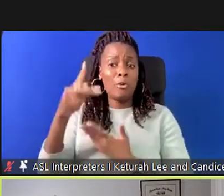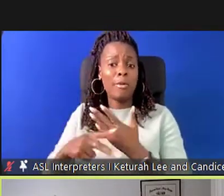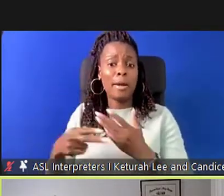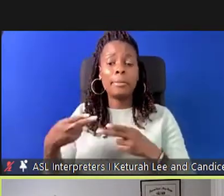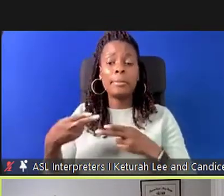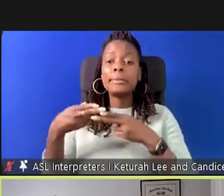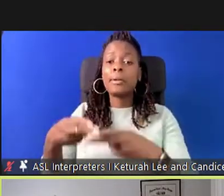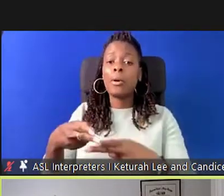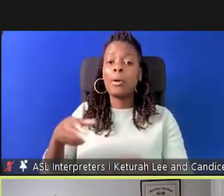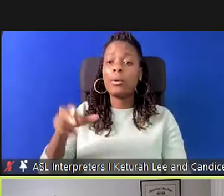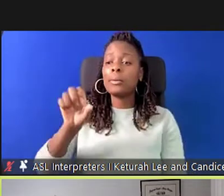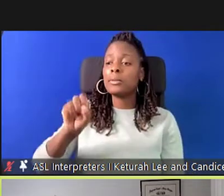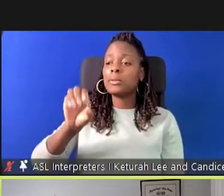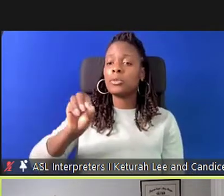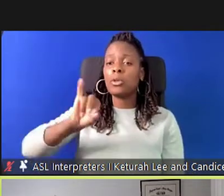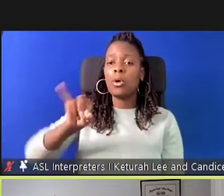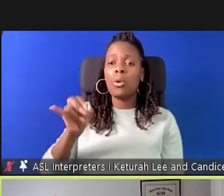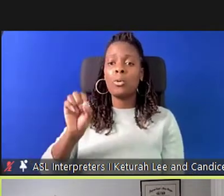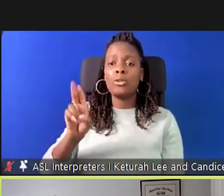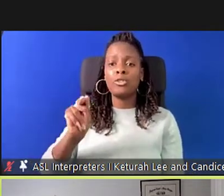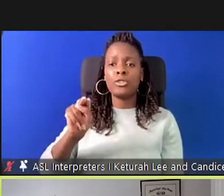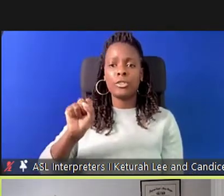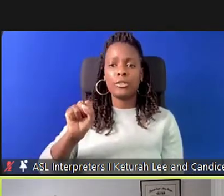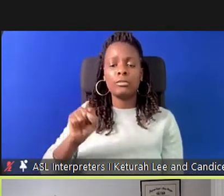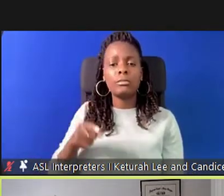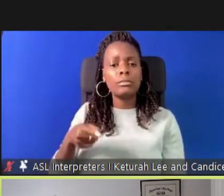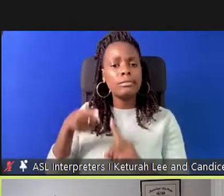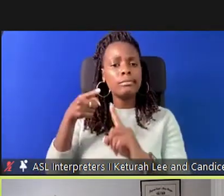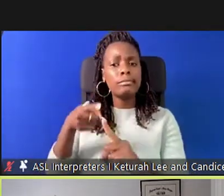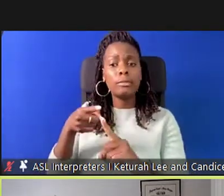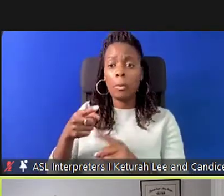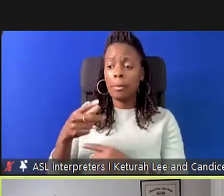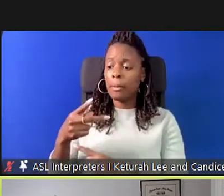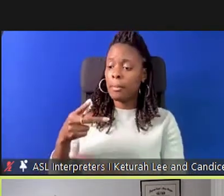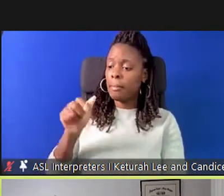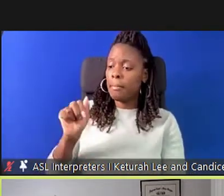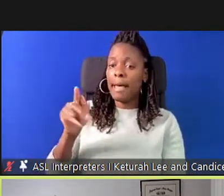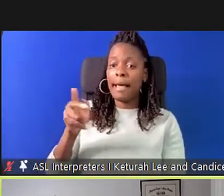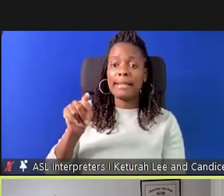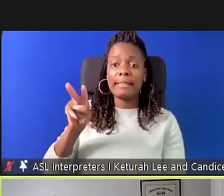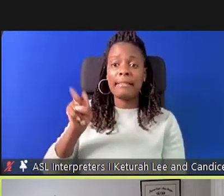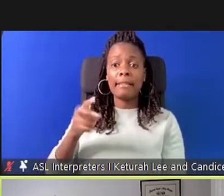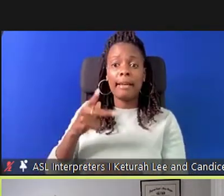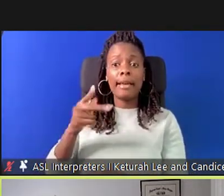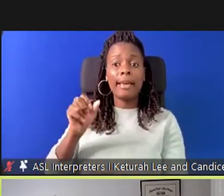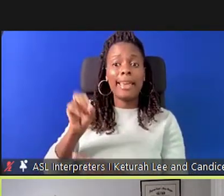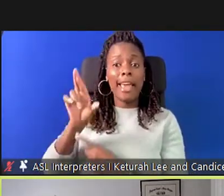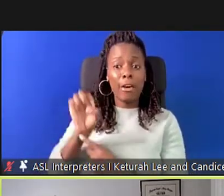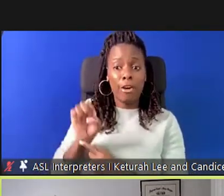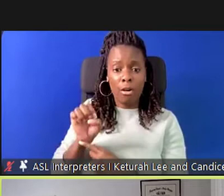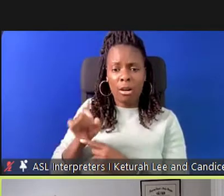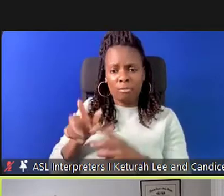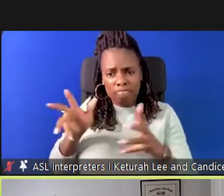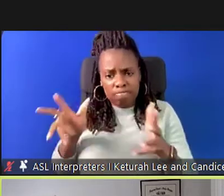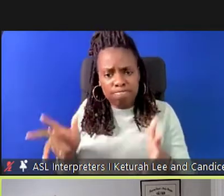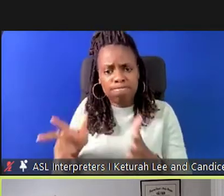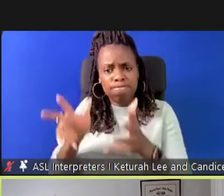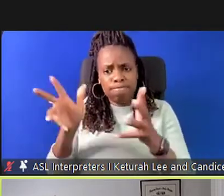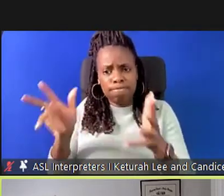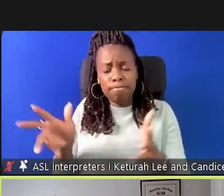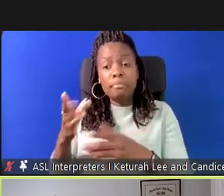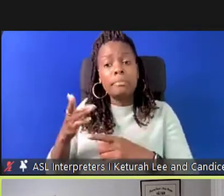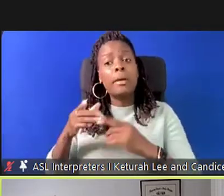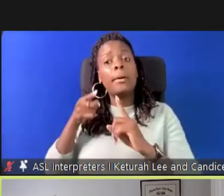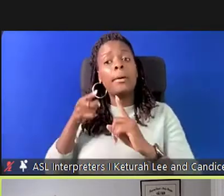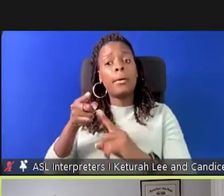Sojourns, through which we advance palliative care access, awareness, and quality to improve the care of